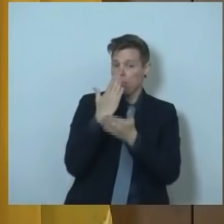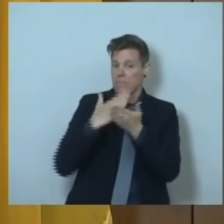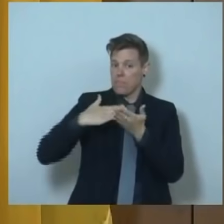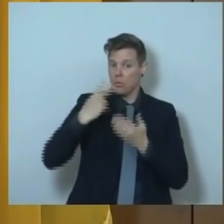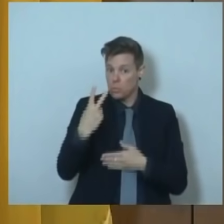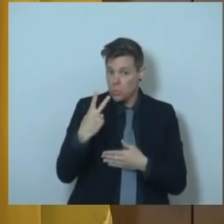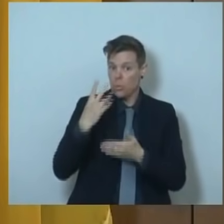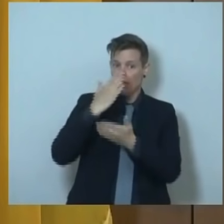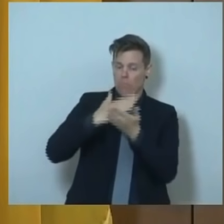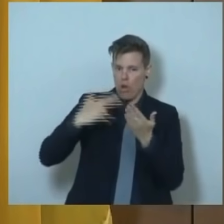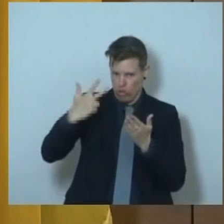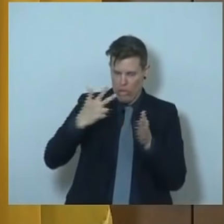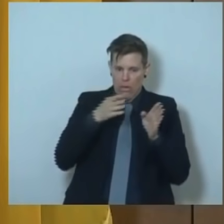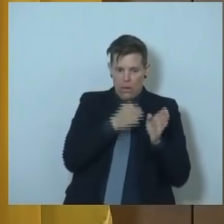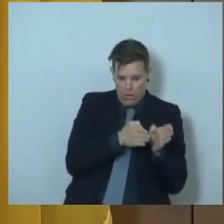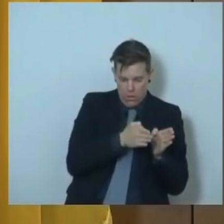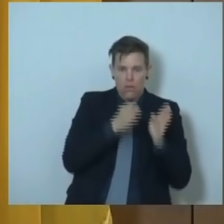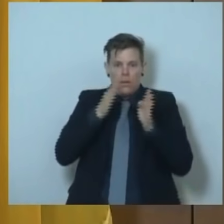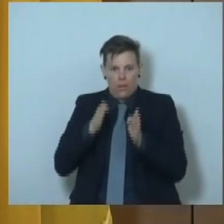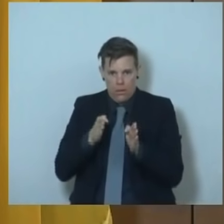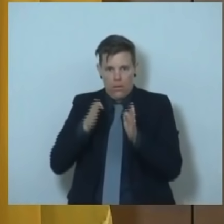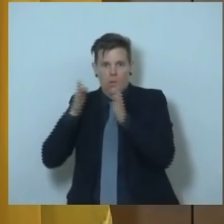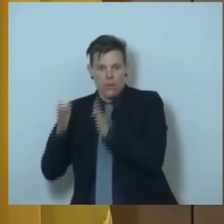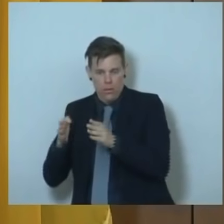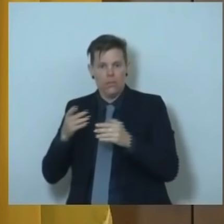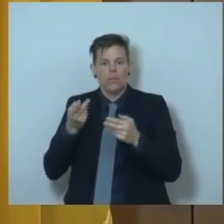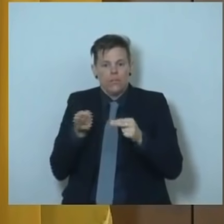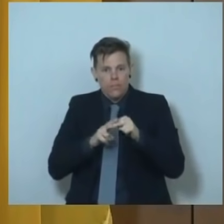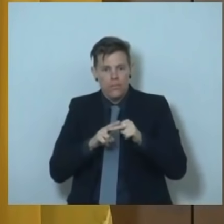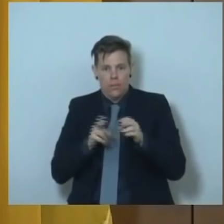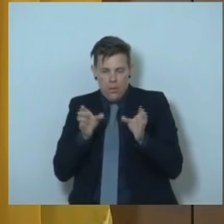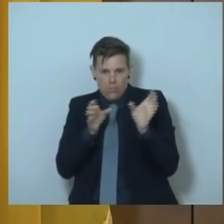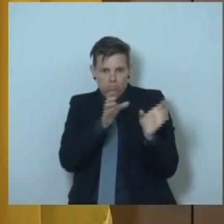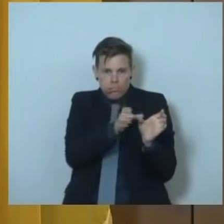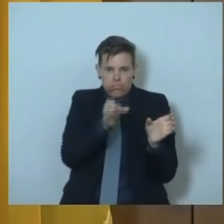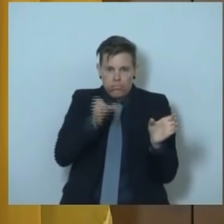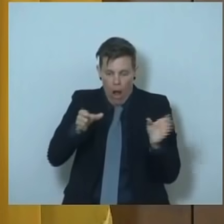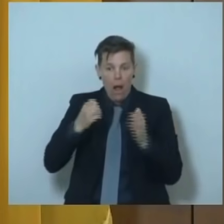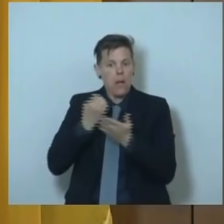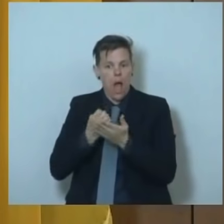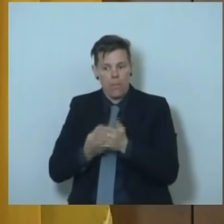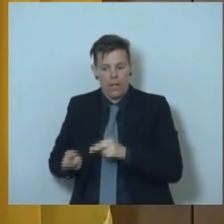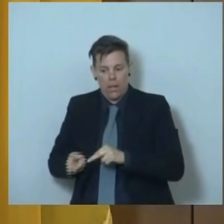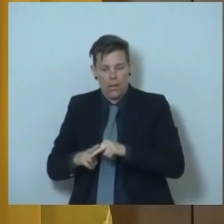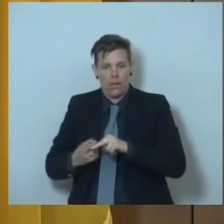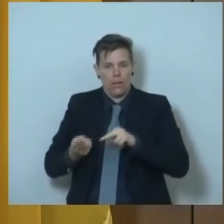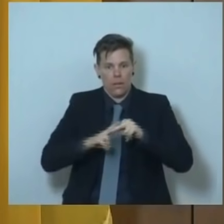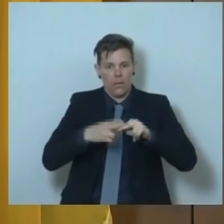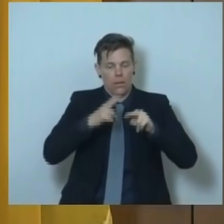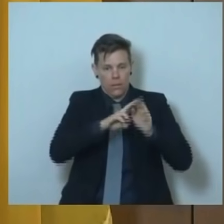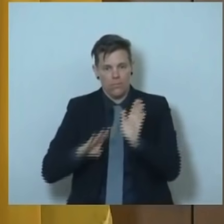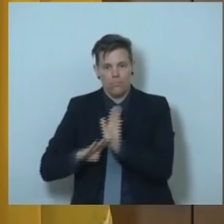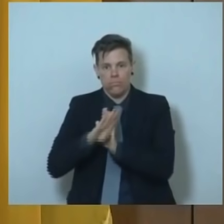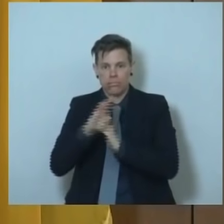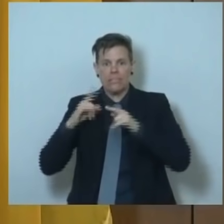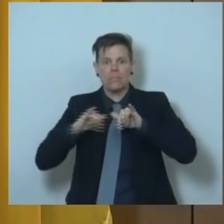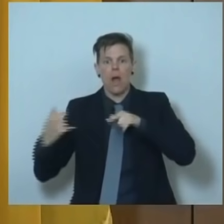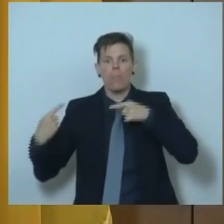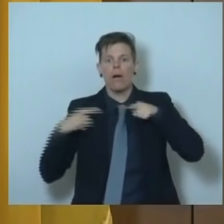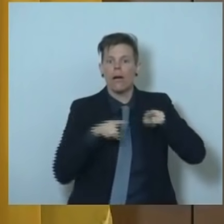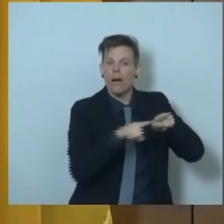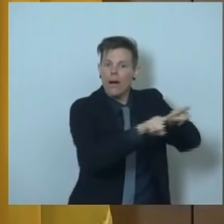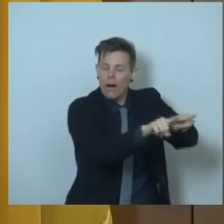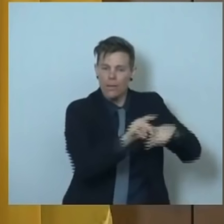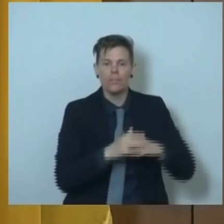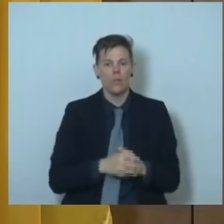more access so that we're doing economic recovery? I do. Do I think that we can have both? I